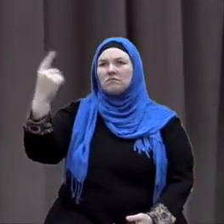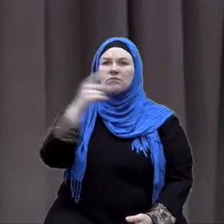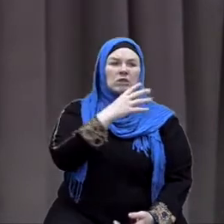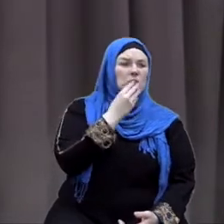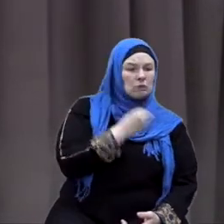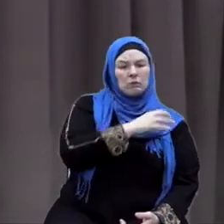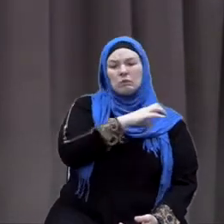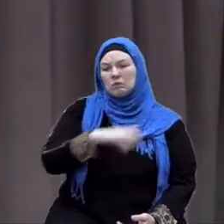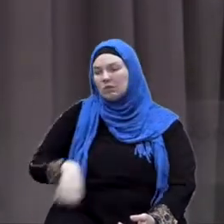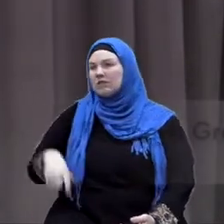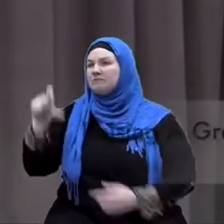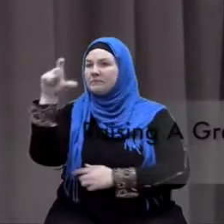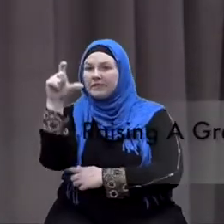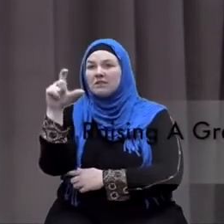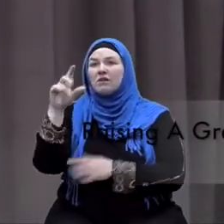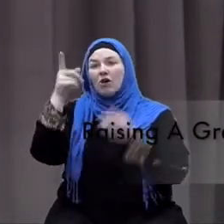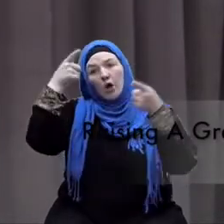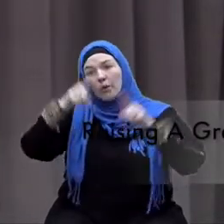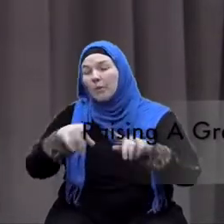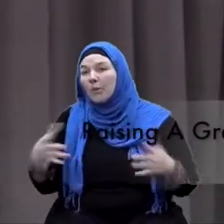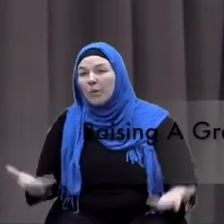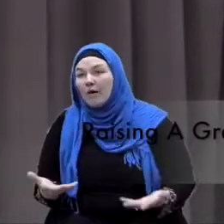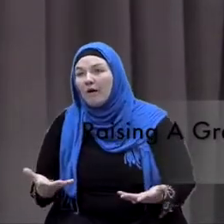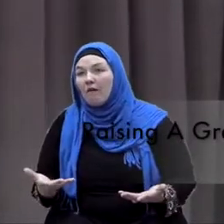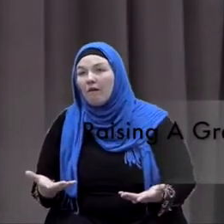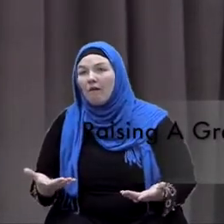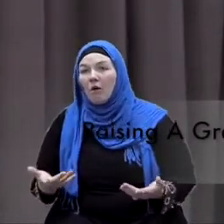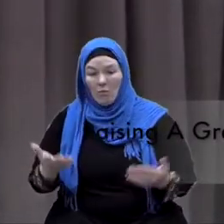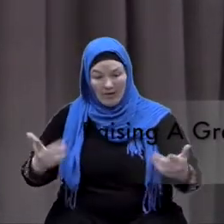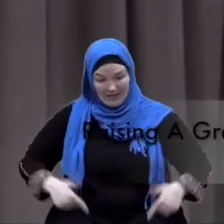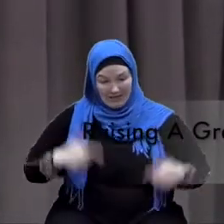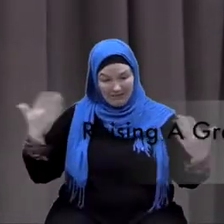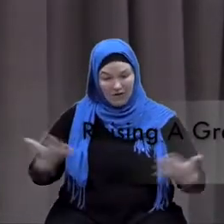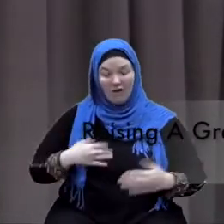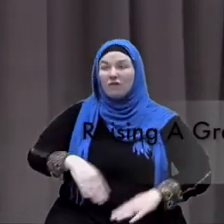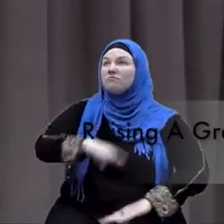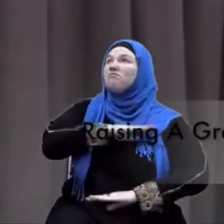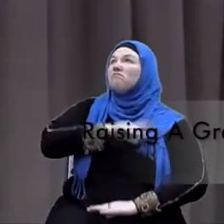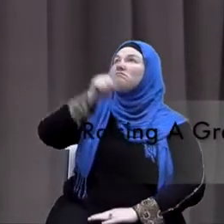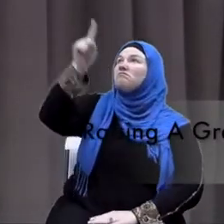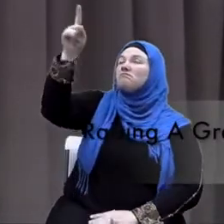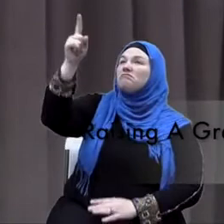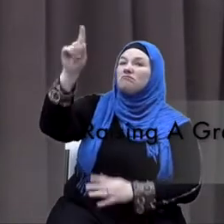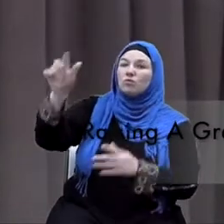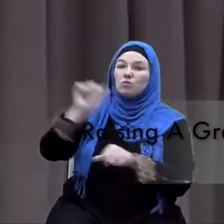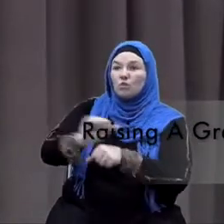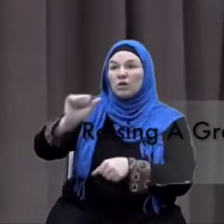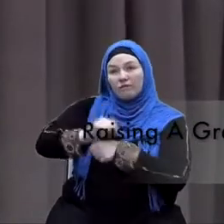agree that our purpose in life is to please Allah subhanahu wa ta'ala. They might